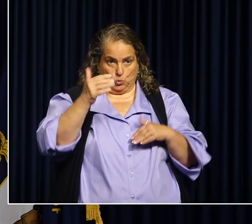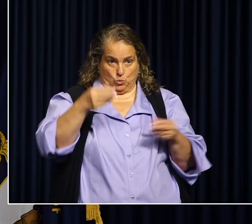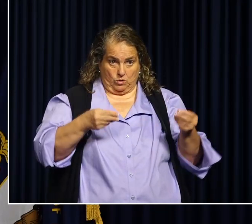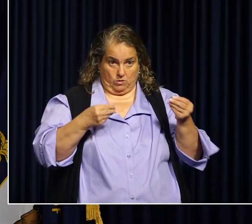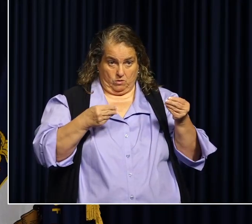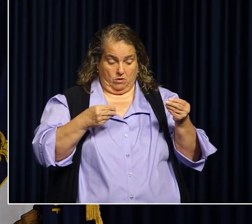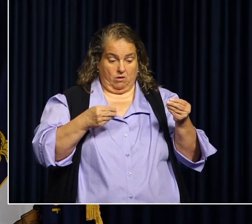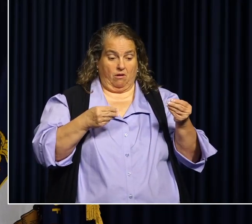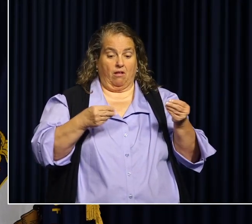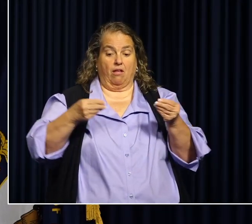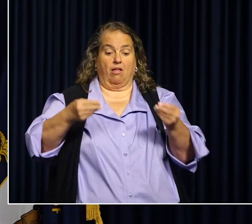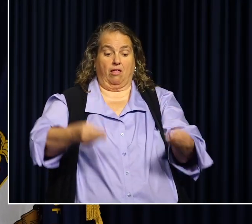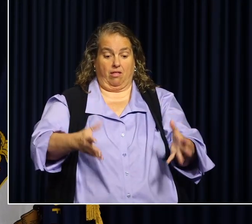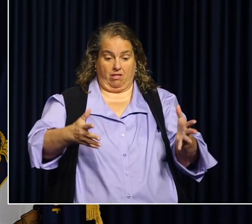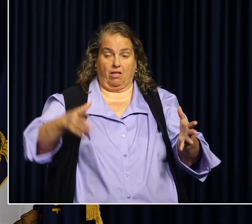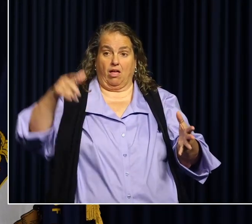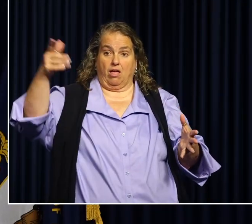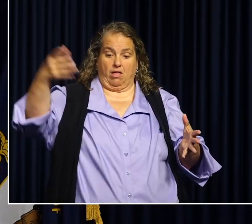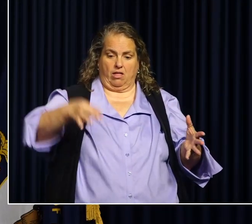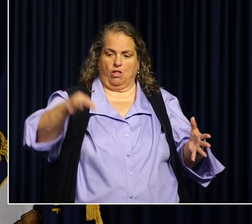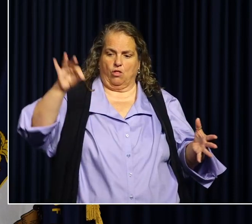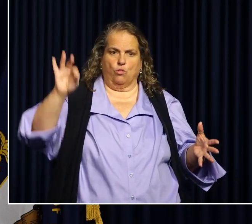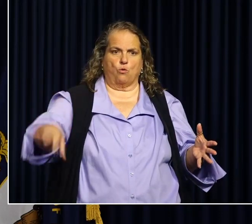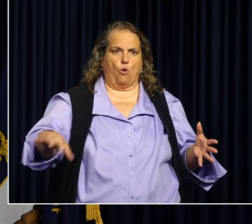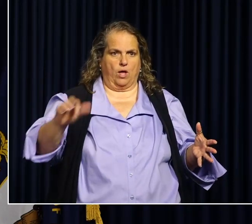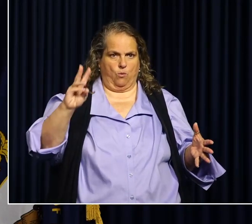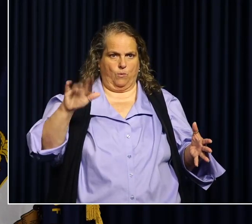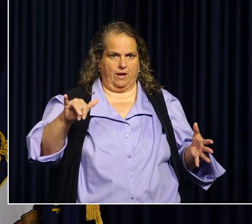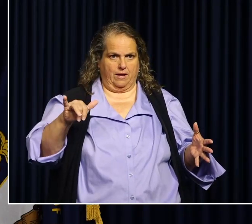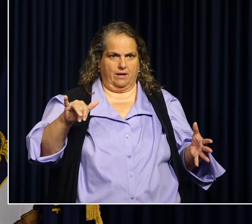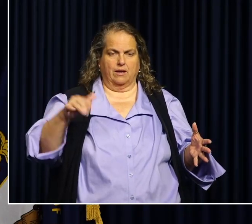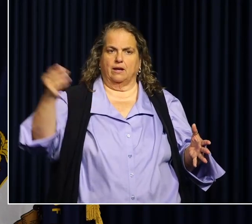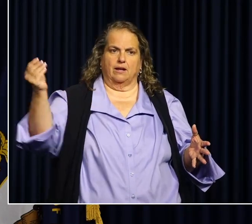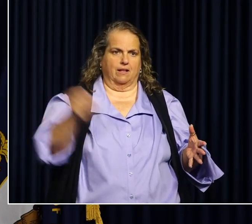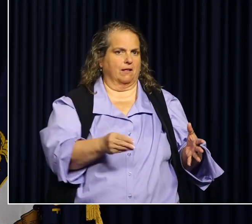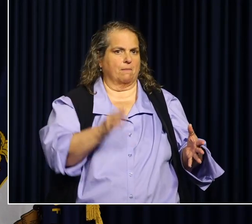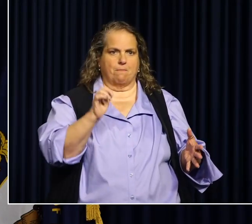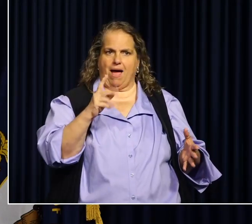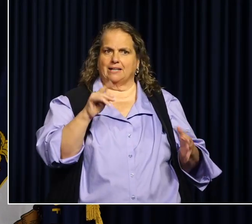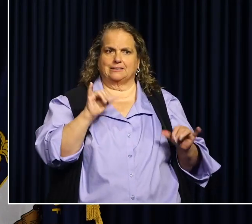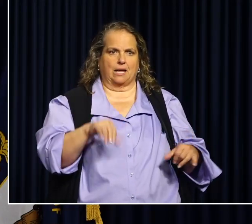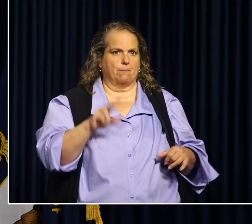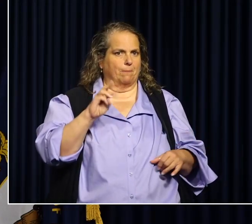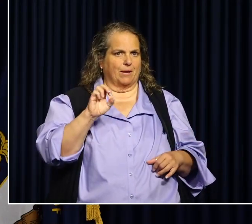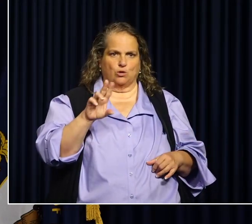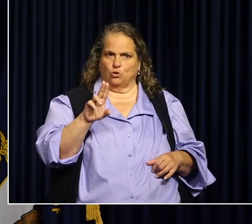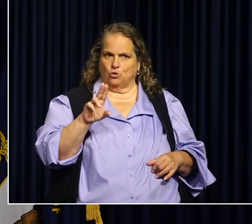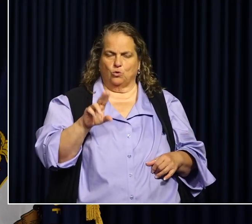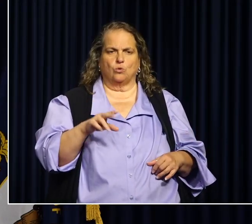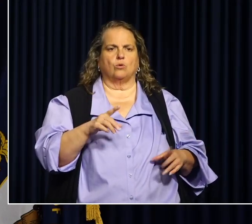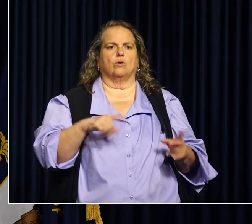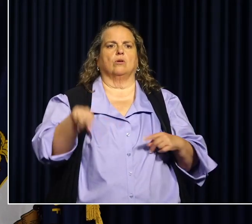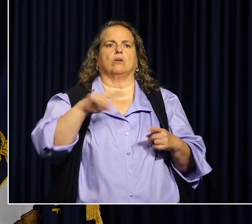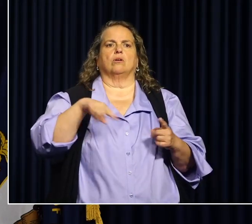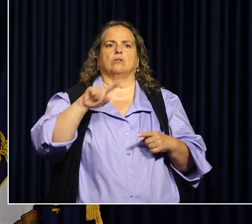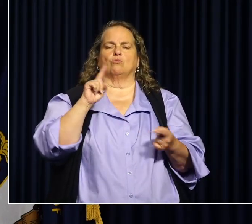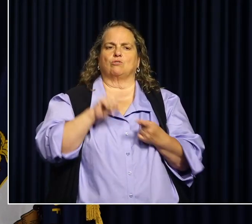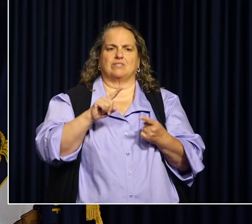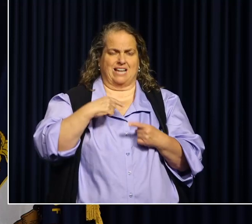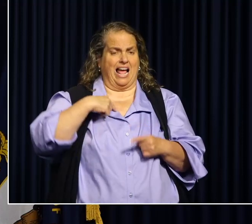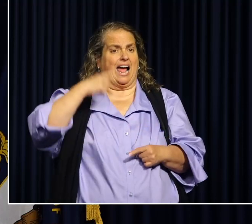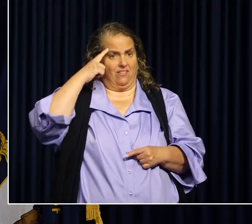things that one person touches and then the server takes and then the next person touches after that. I believe our restaurants have